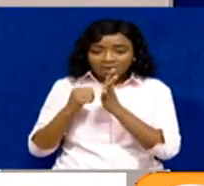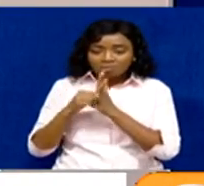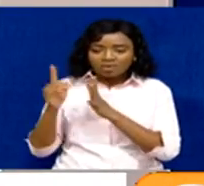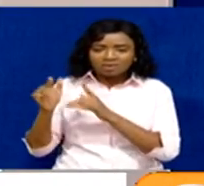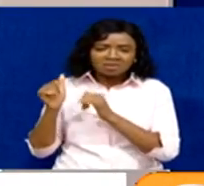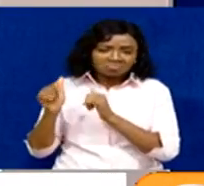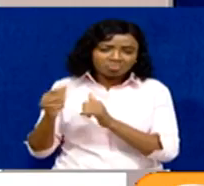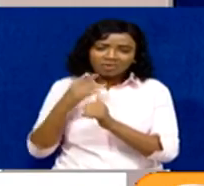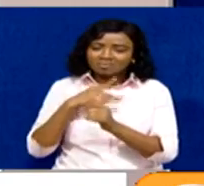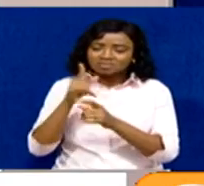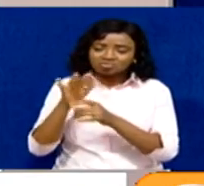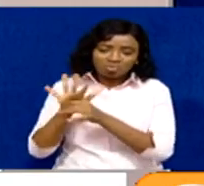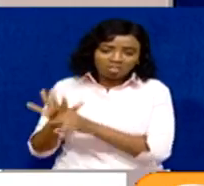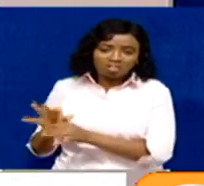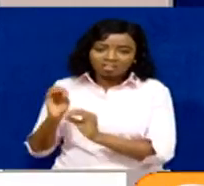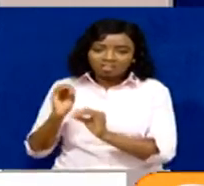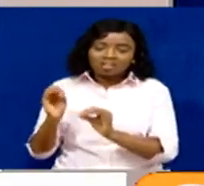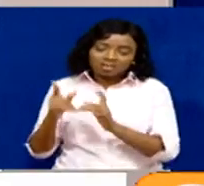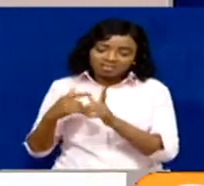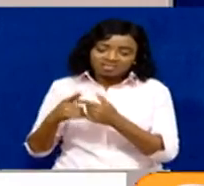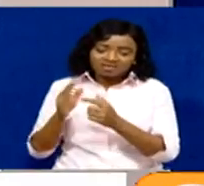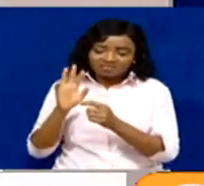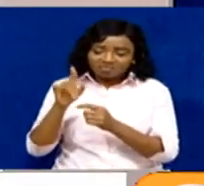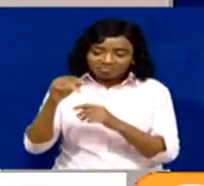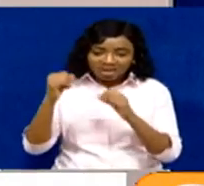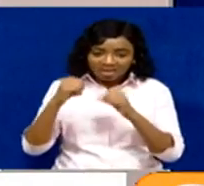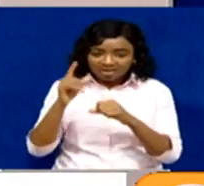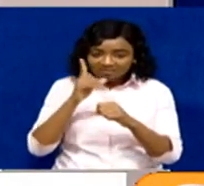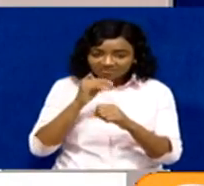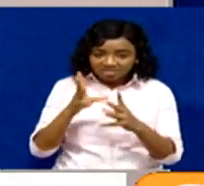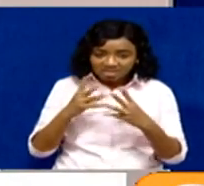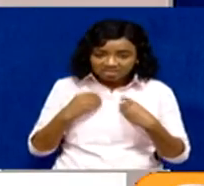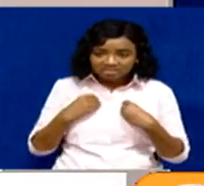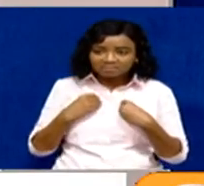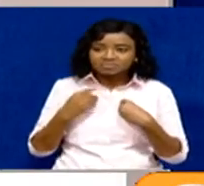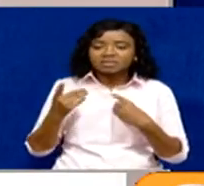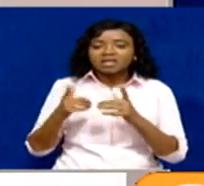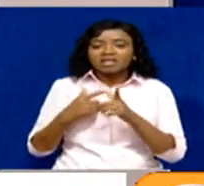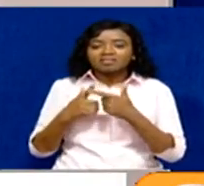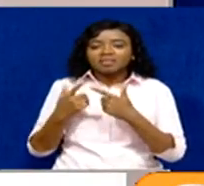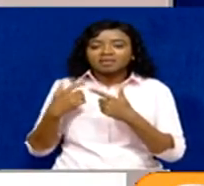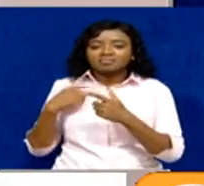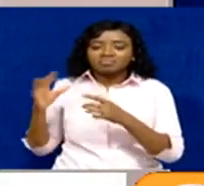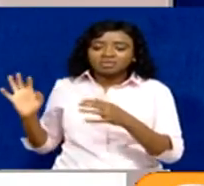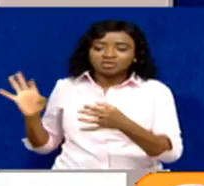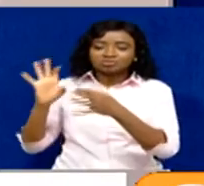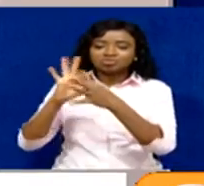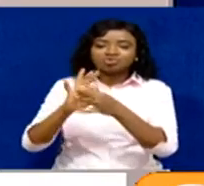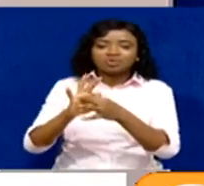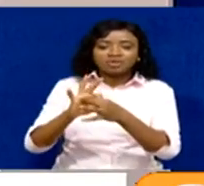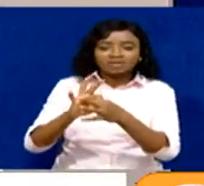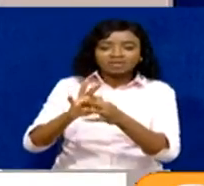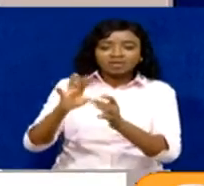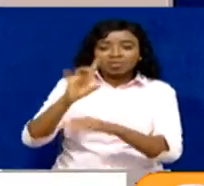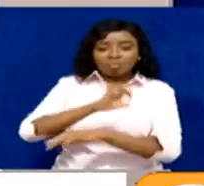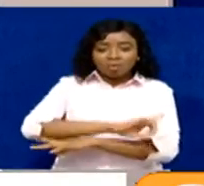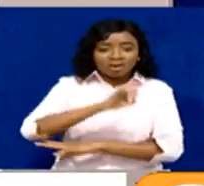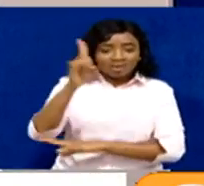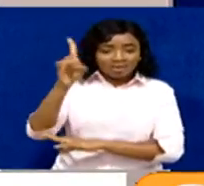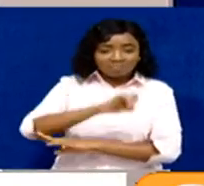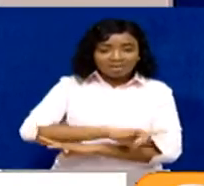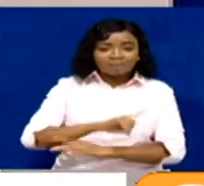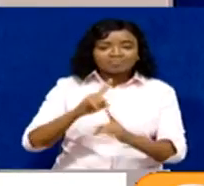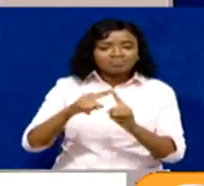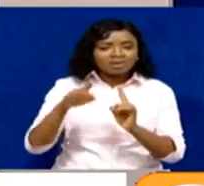when I ask, I used to ask him, come and see what we are doing in Makueni. Come and see the kind of development we are trying to do so that we can